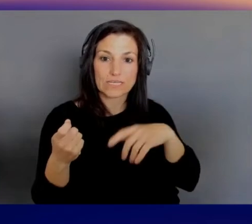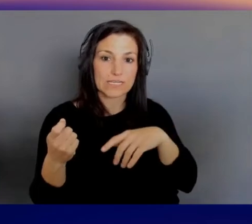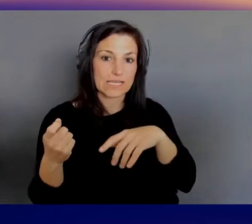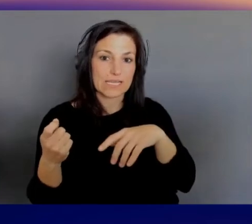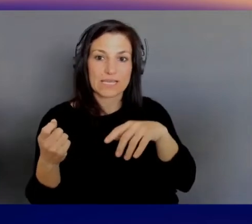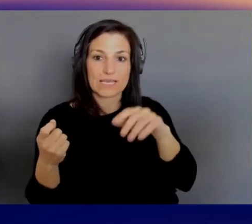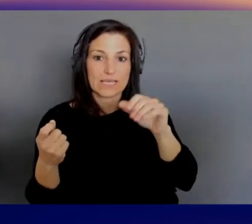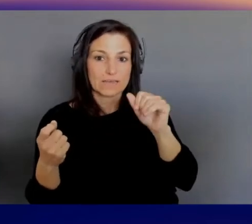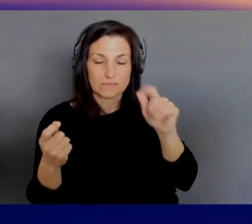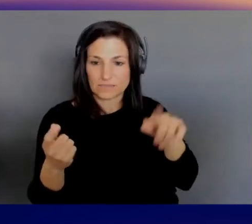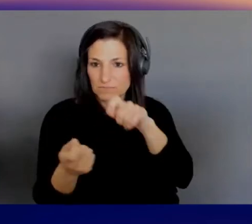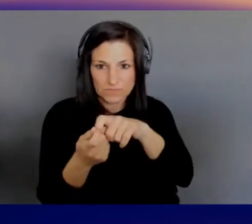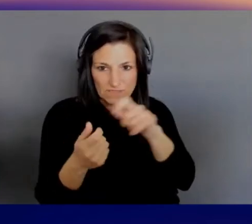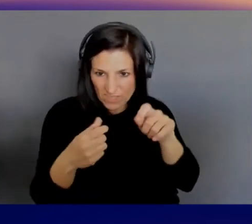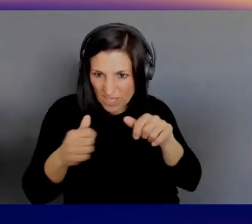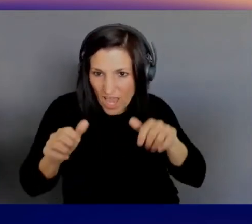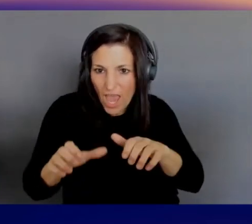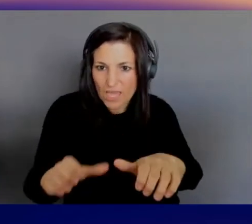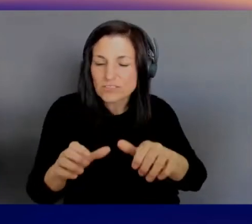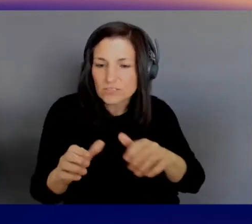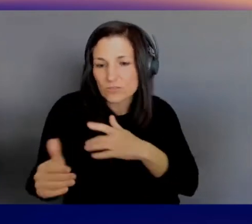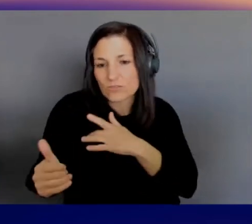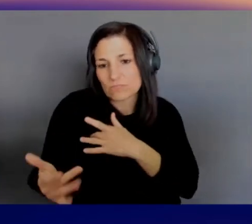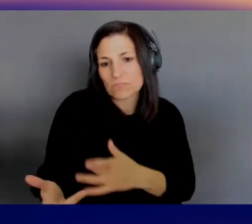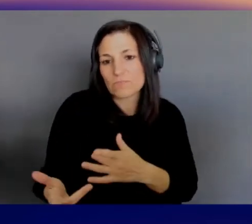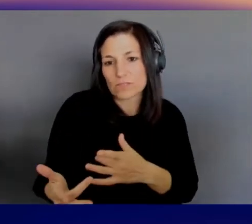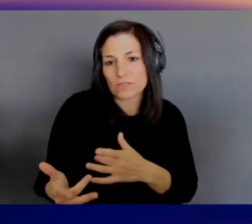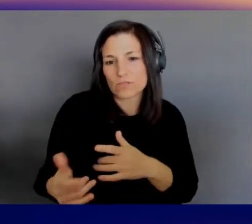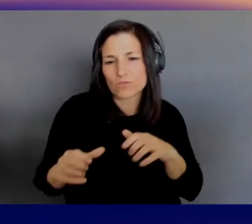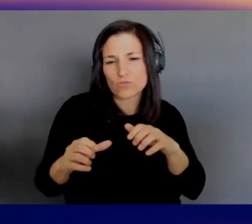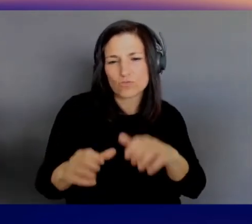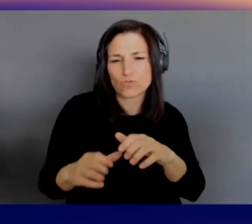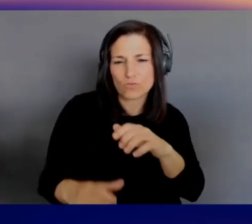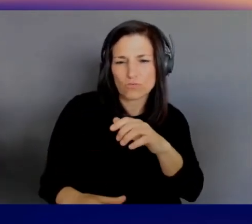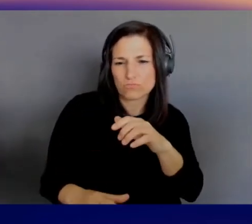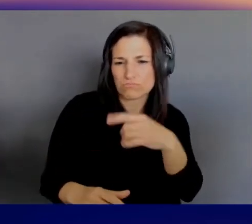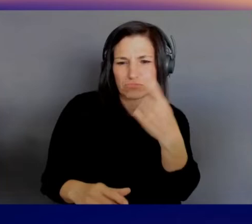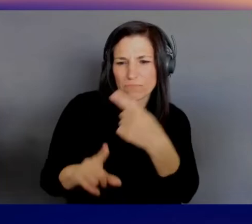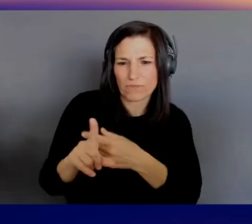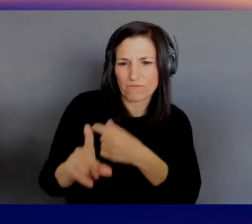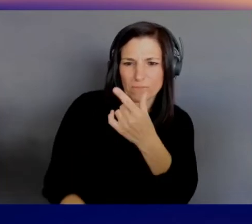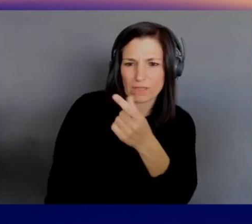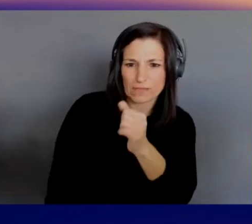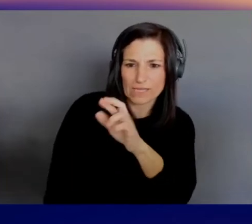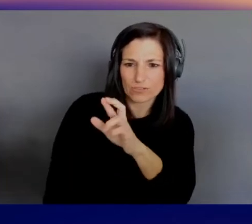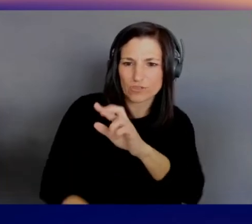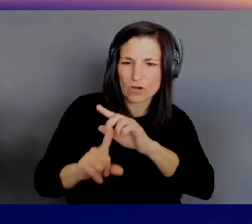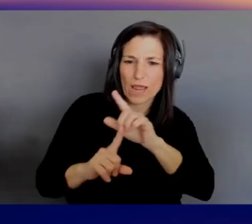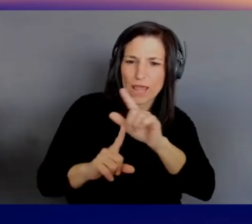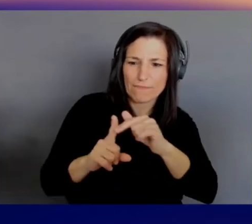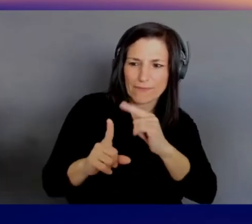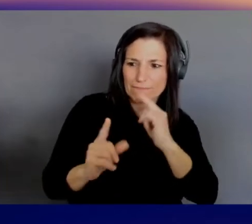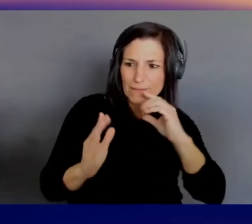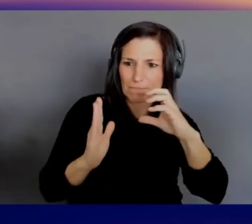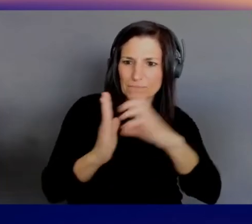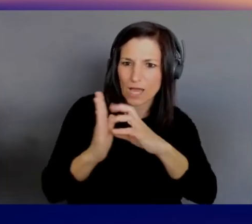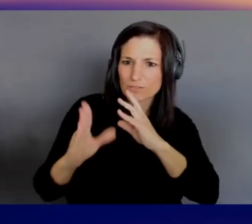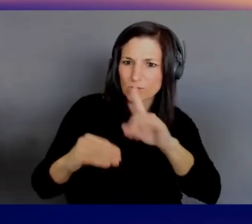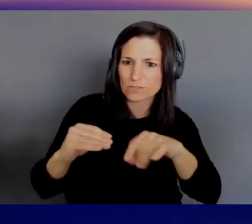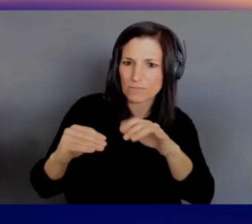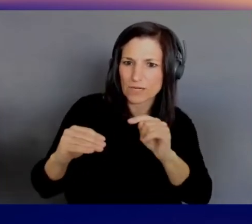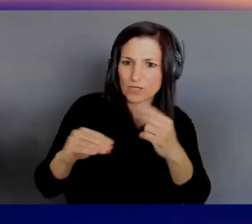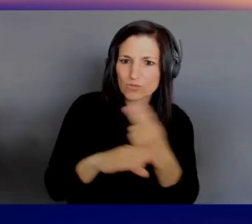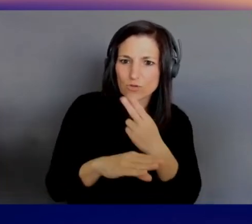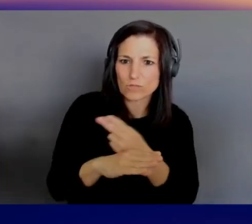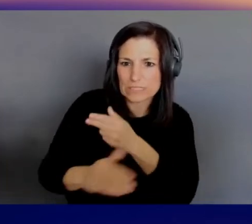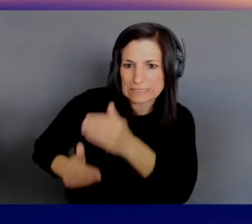AWS CLI to do object retrieval from Glacier, but the blog talks about how you can do that using step functions and build